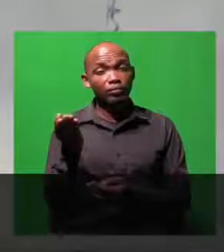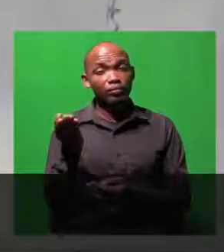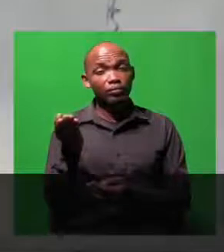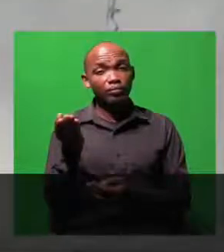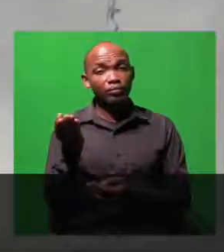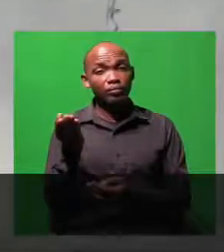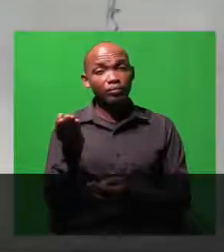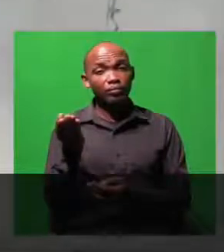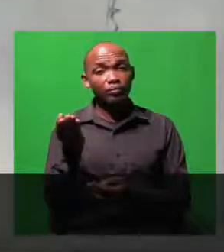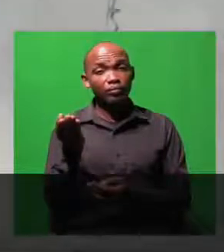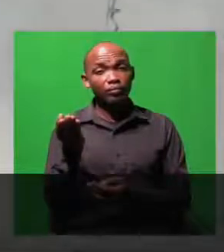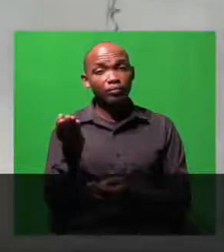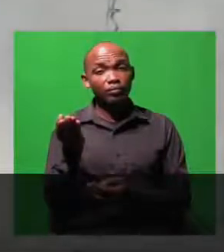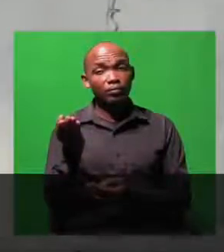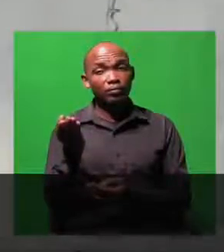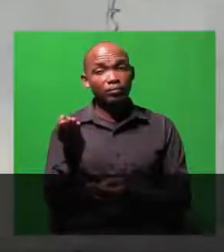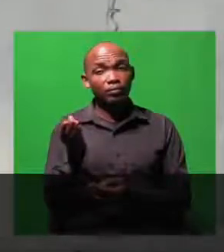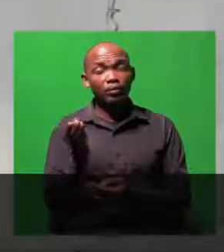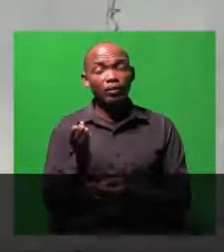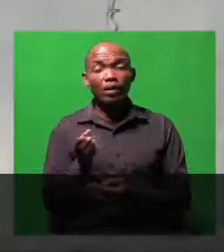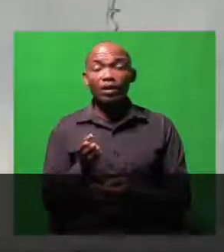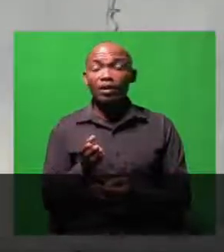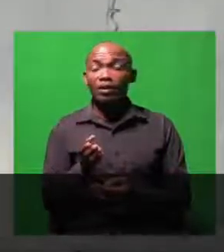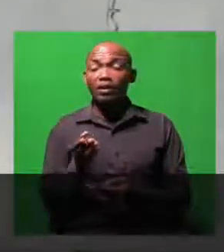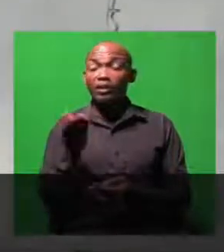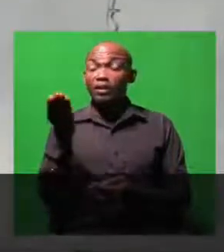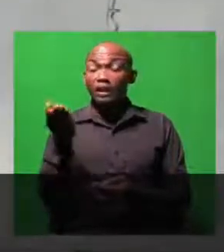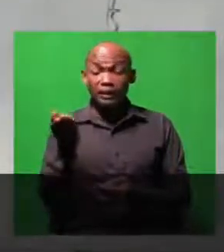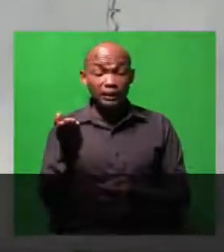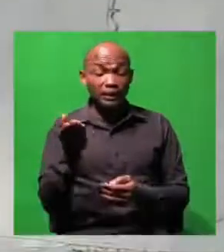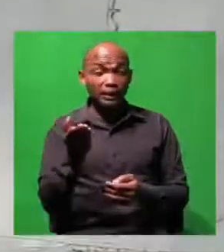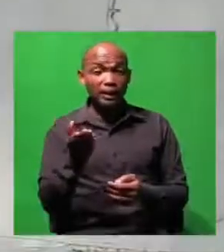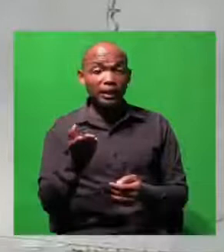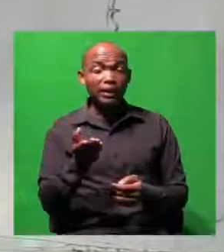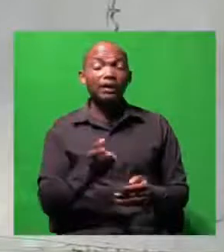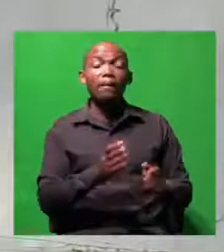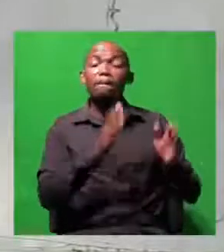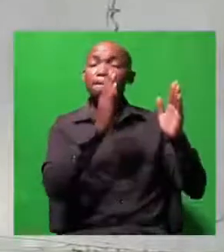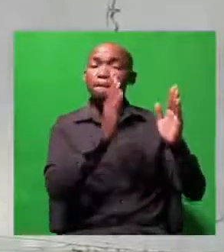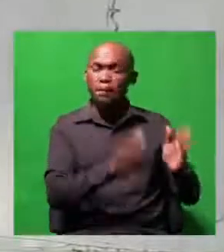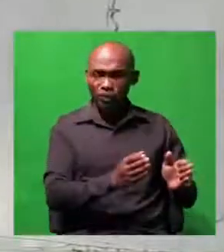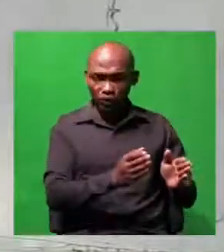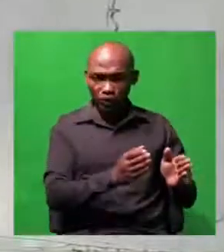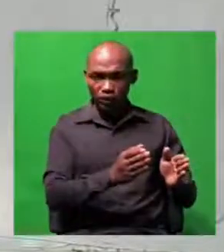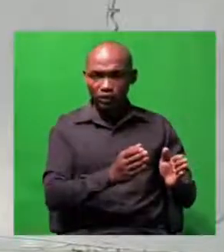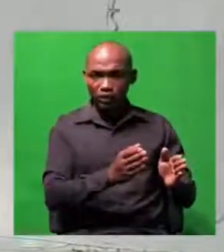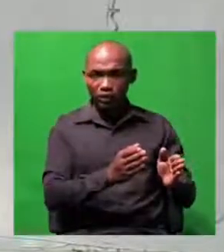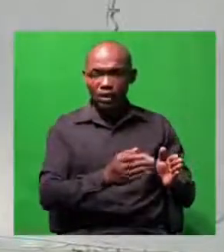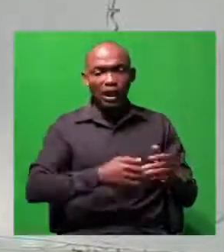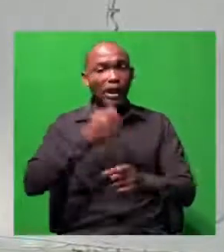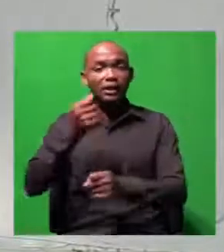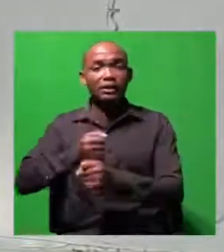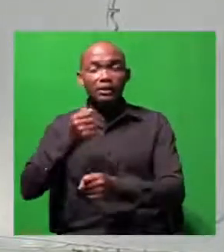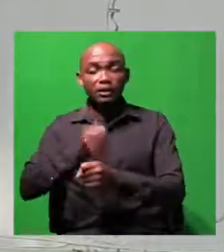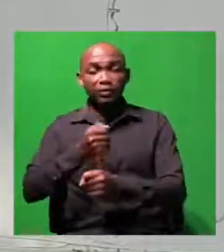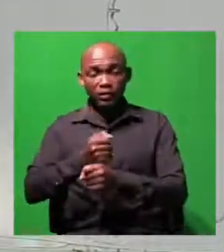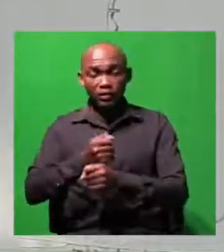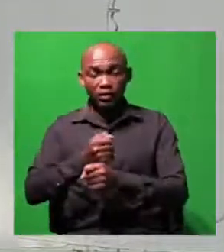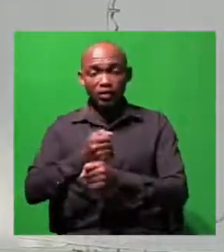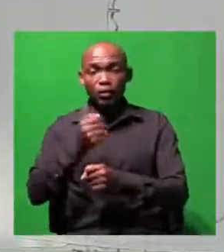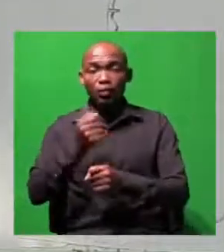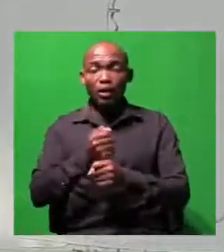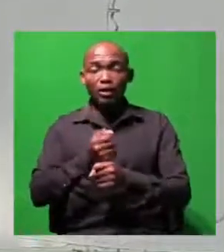was the most economic activity that practiced by